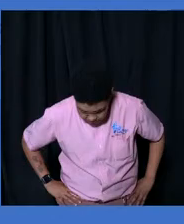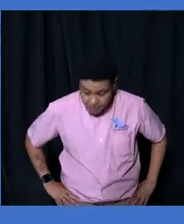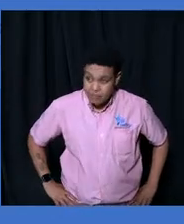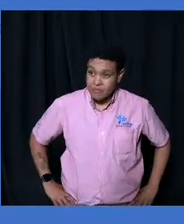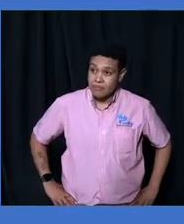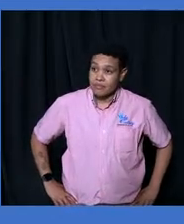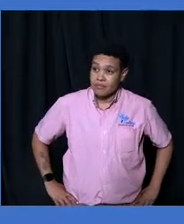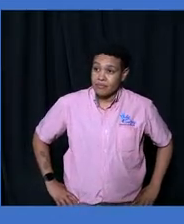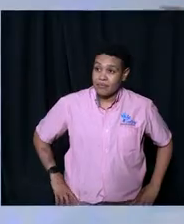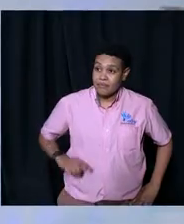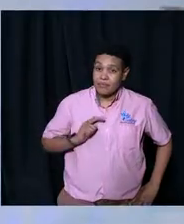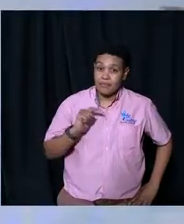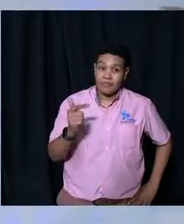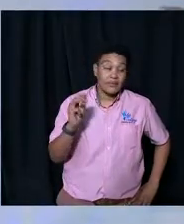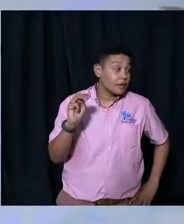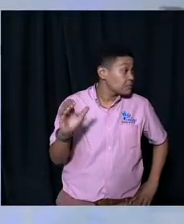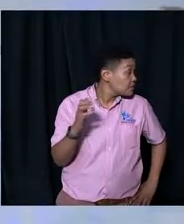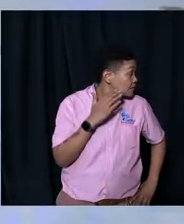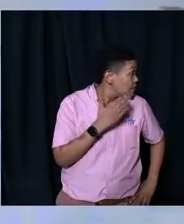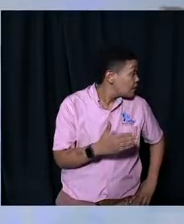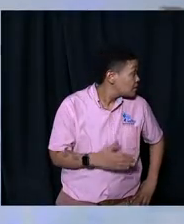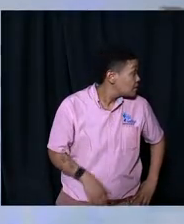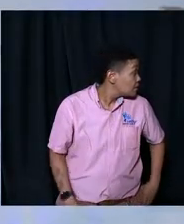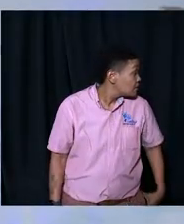I will now hand over to our moderator. Thank you.